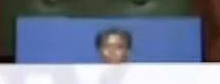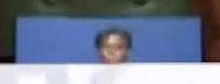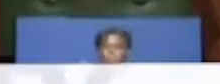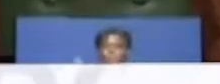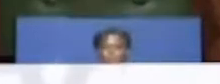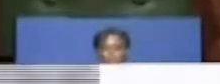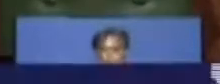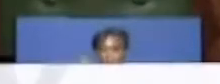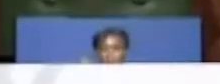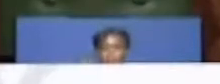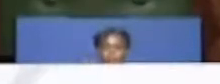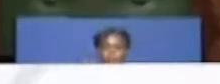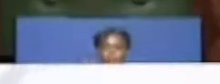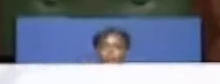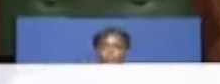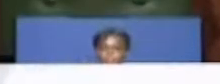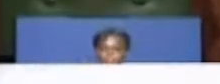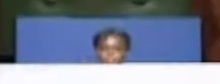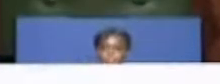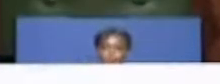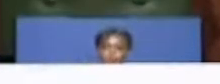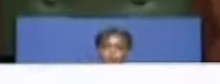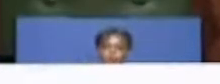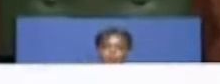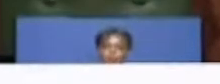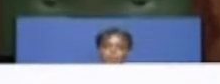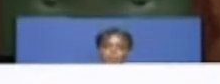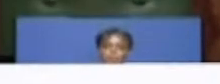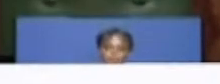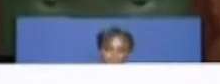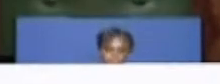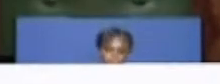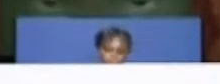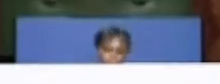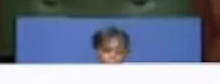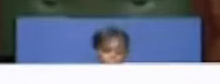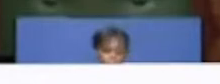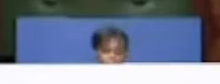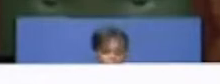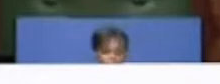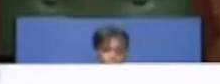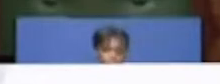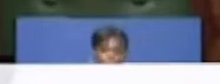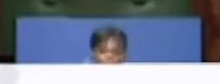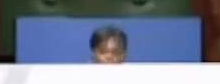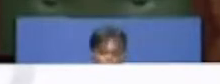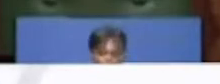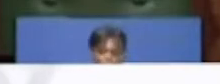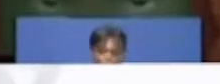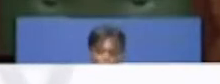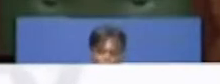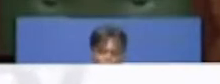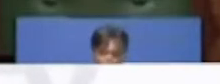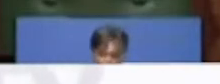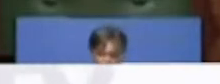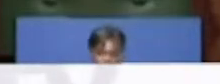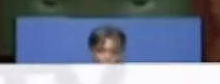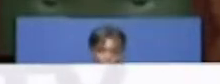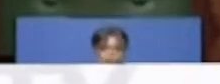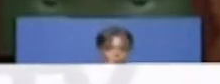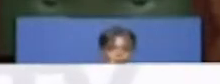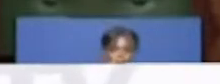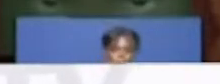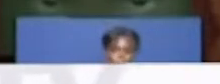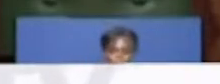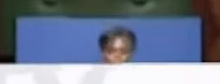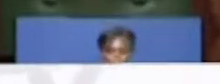and her people. And now, therefore, I hand over the reports to the Speaker of the Senate and the Speaker of the National